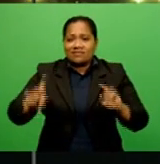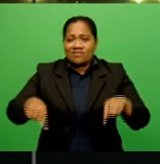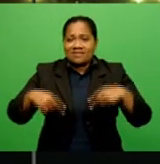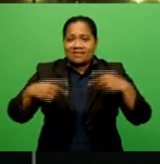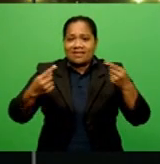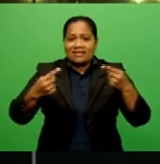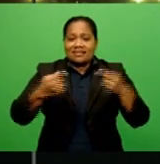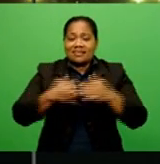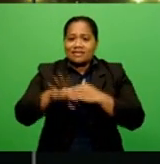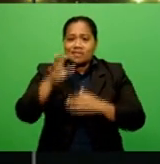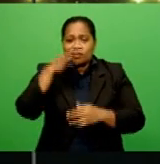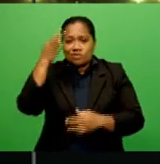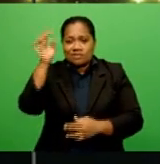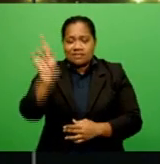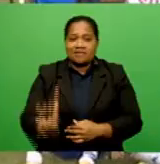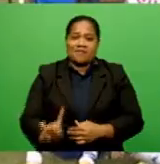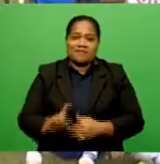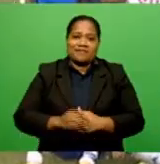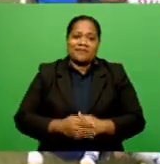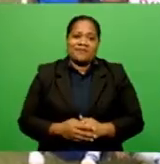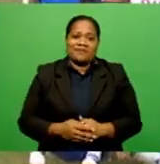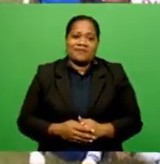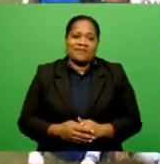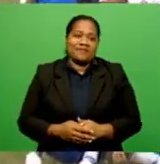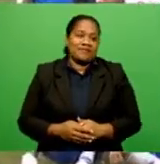today. Renina Rakautonga reports.